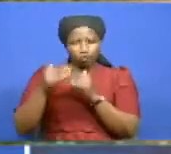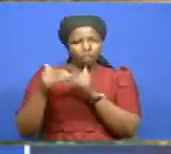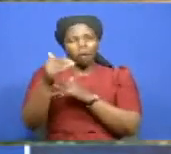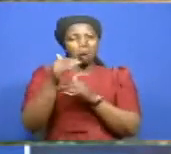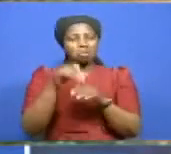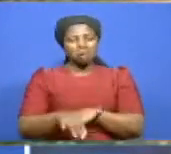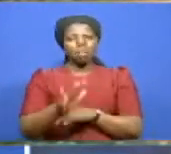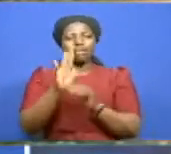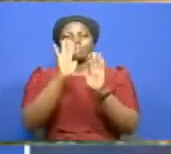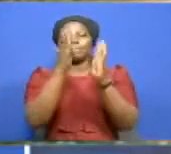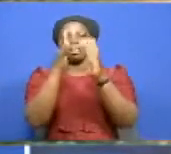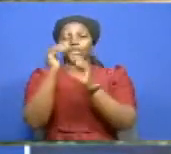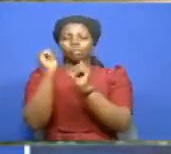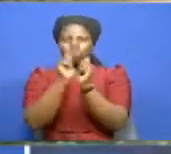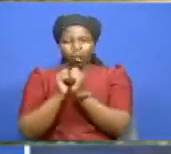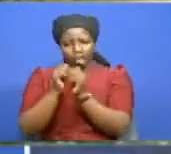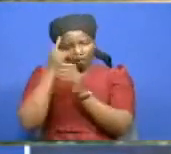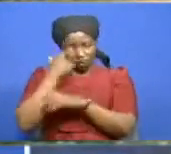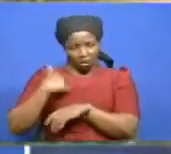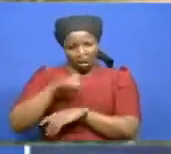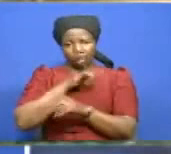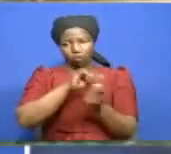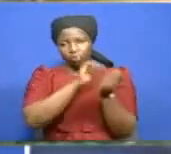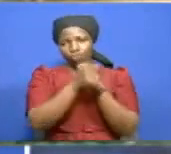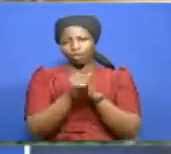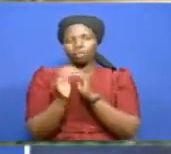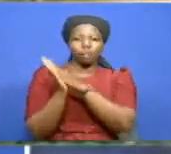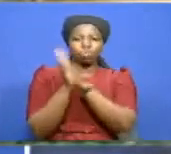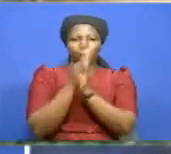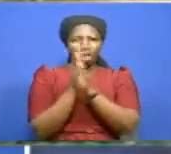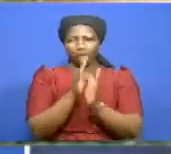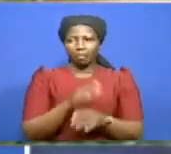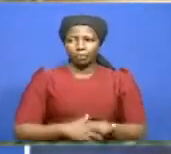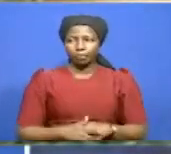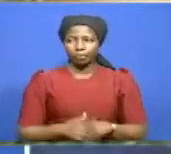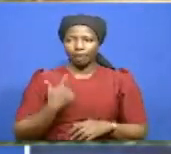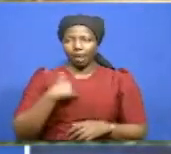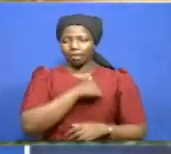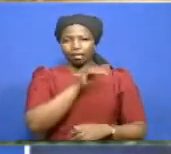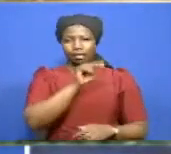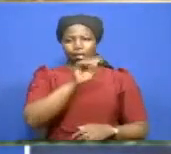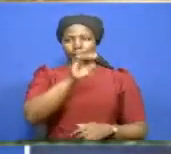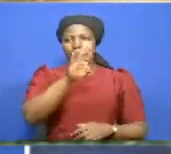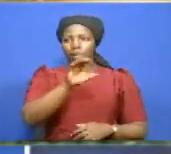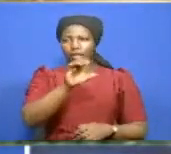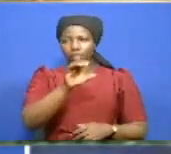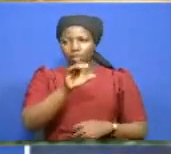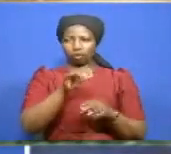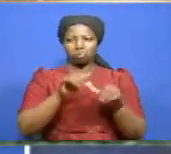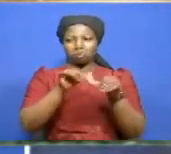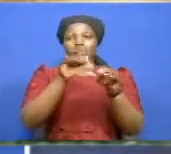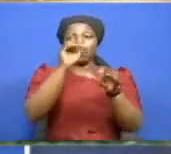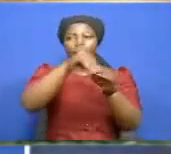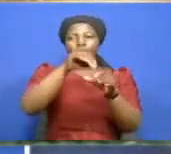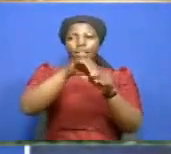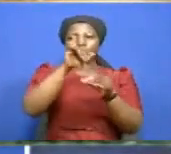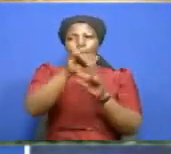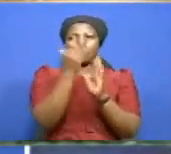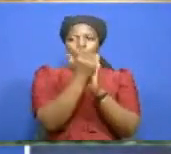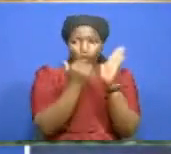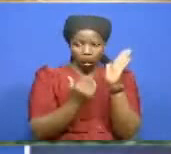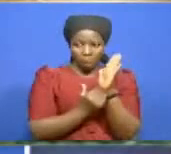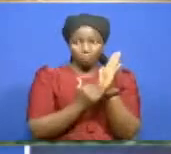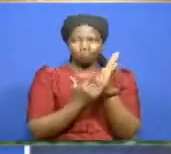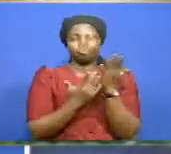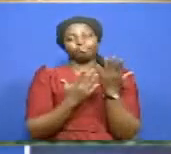trees together so as to change the story. We as NCB will continue investing in this initiative. As